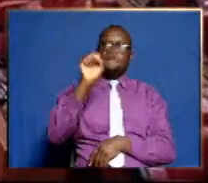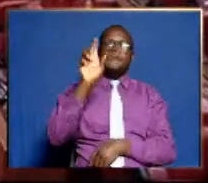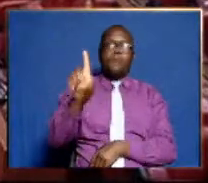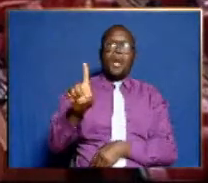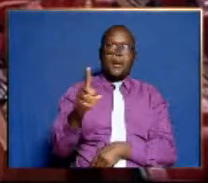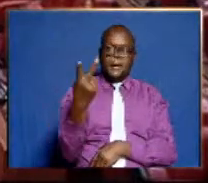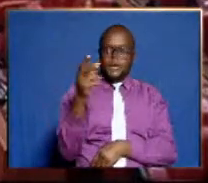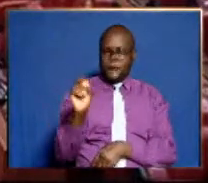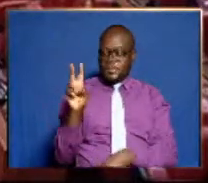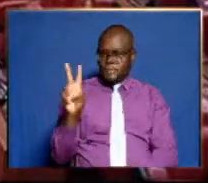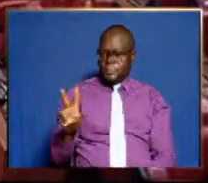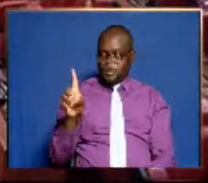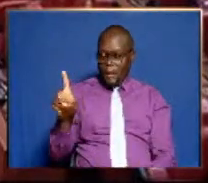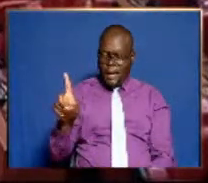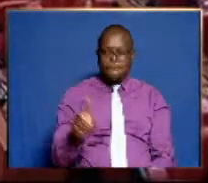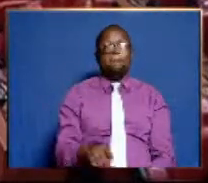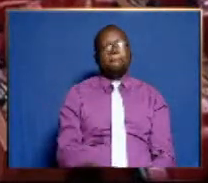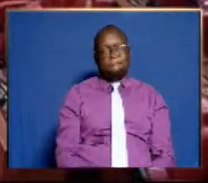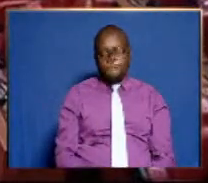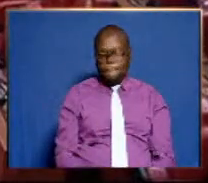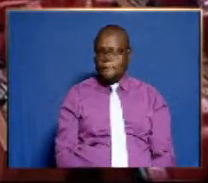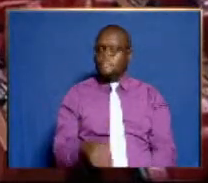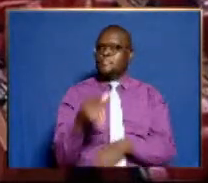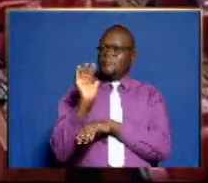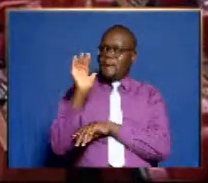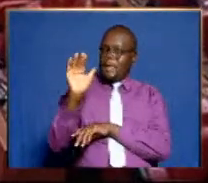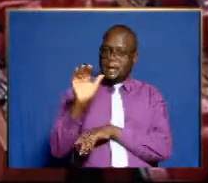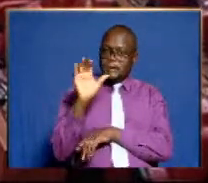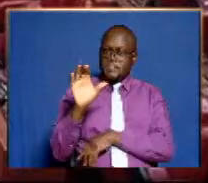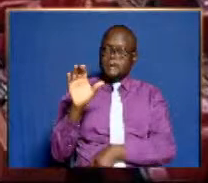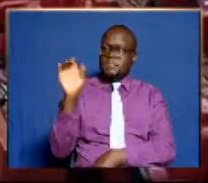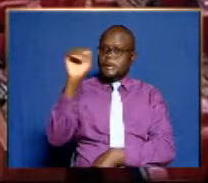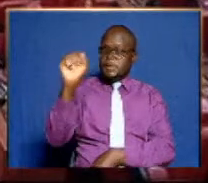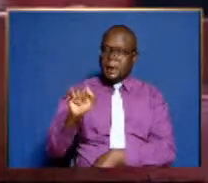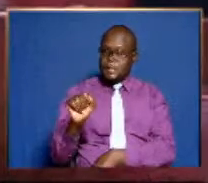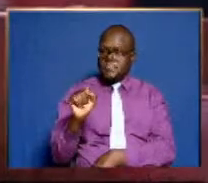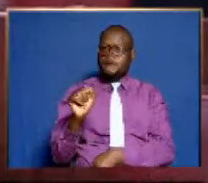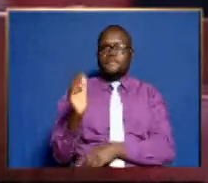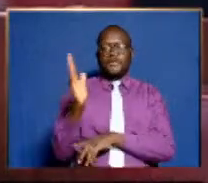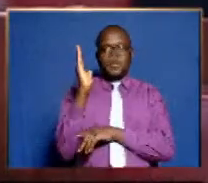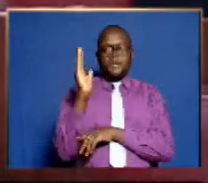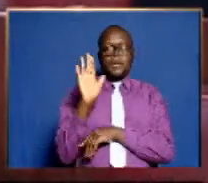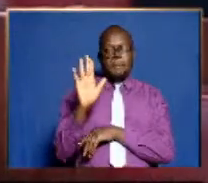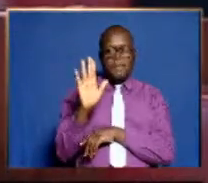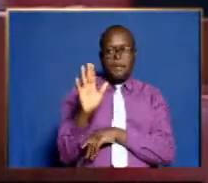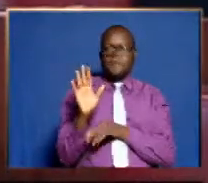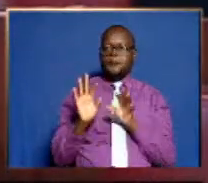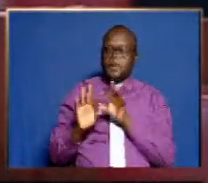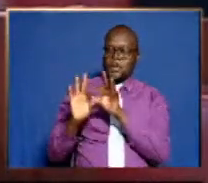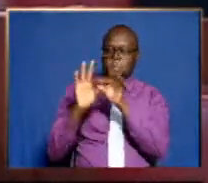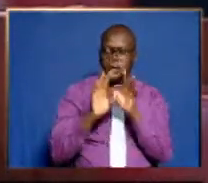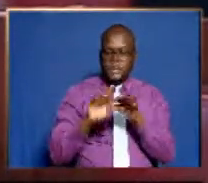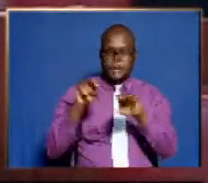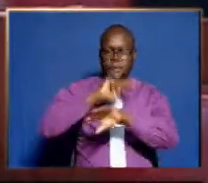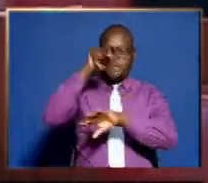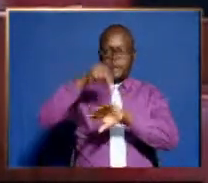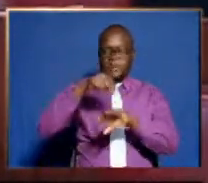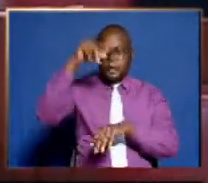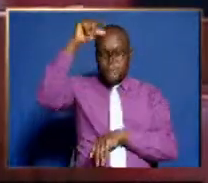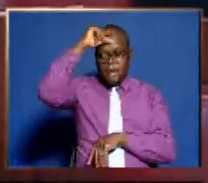of 2021, and it is directed to the Cabinet Secretary for Interior and the Coordination of National